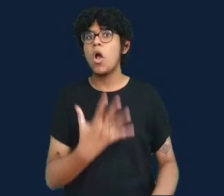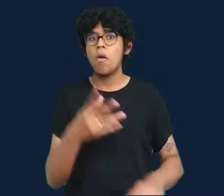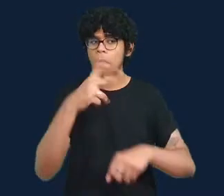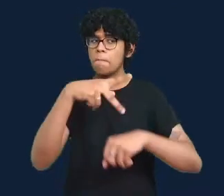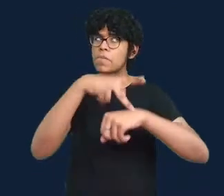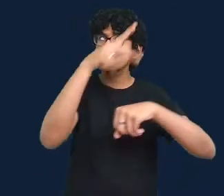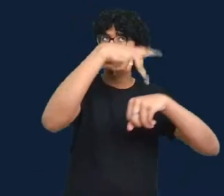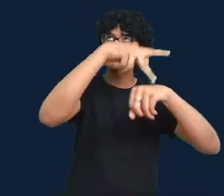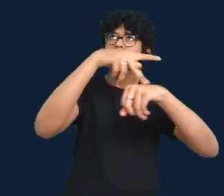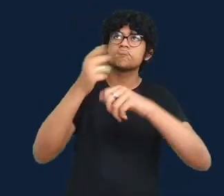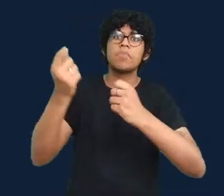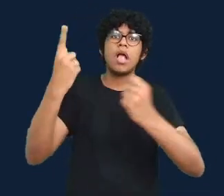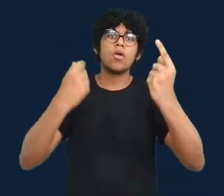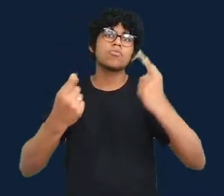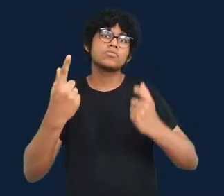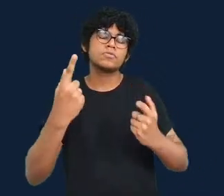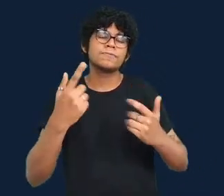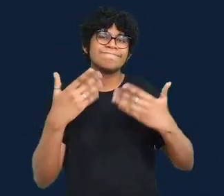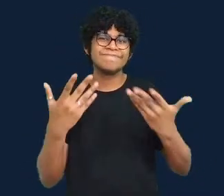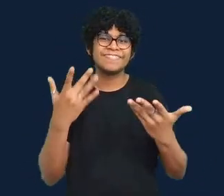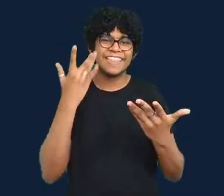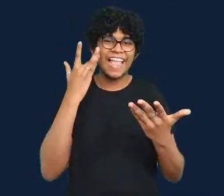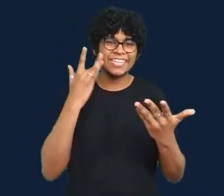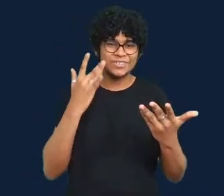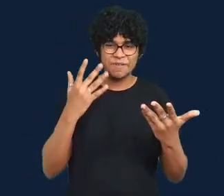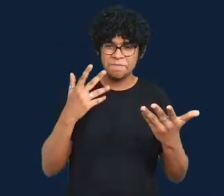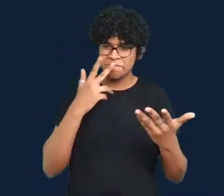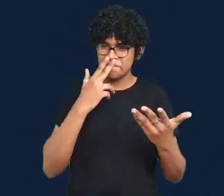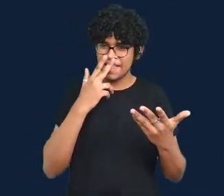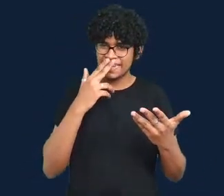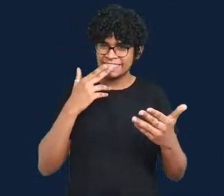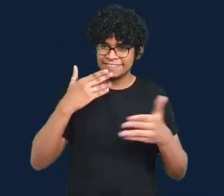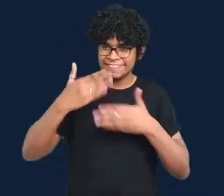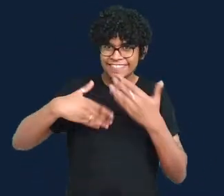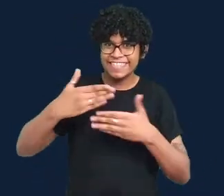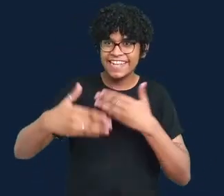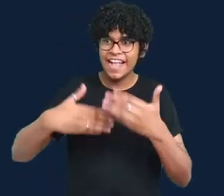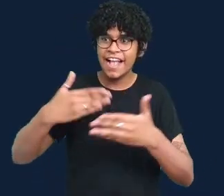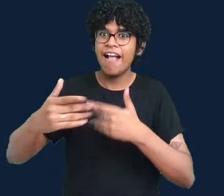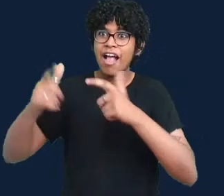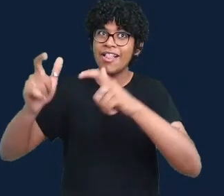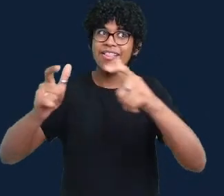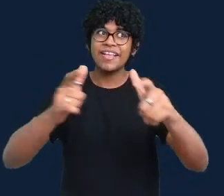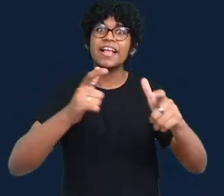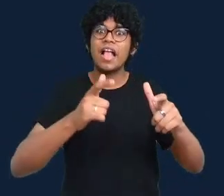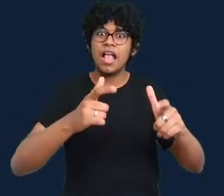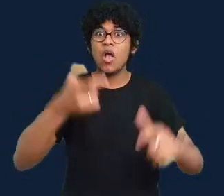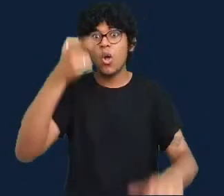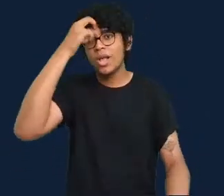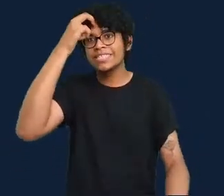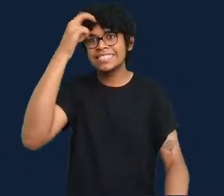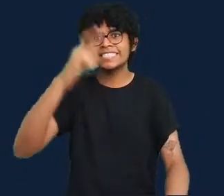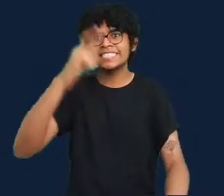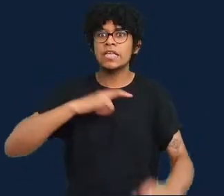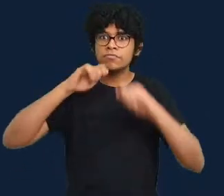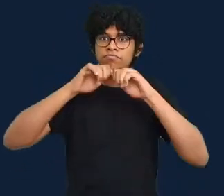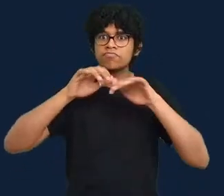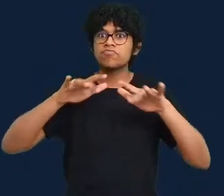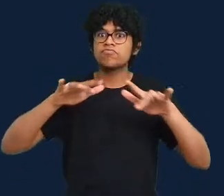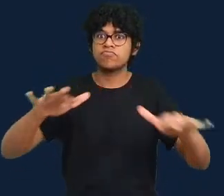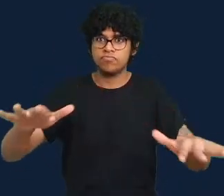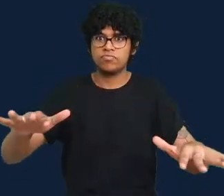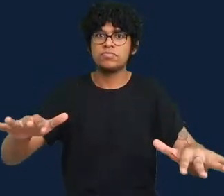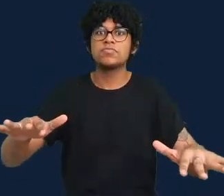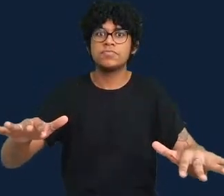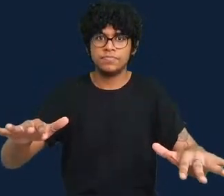more places are doing this now. Yeah, I think those are the some